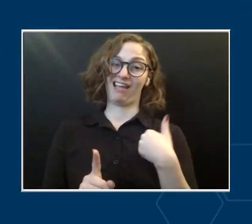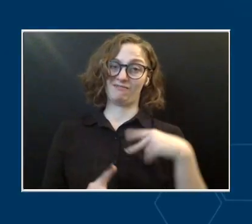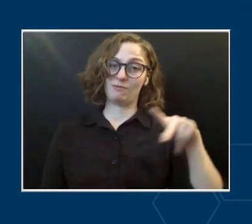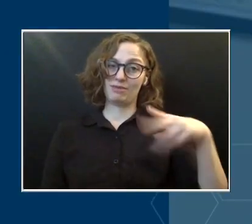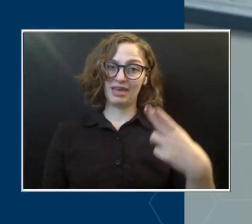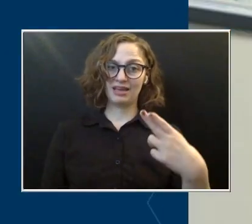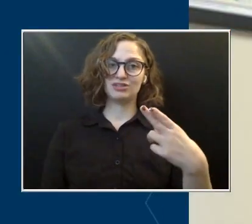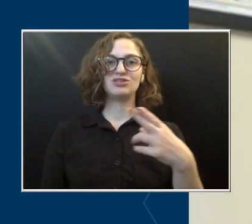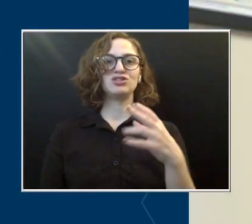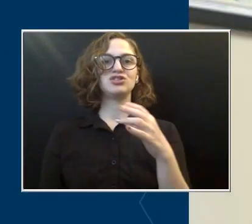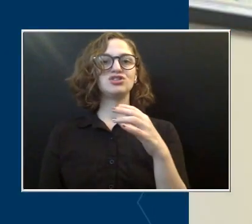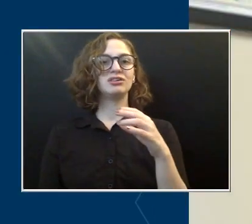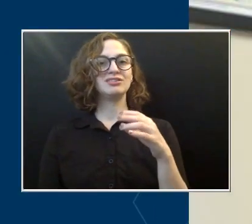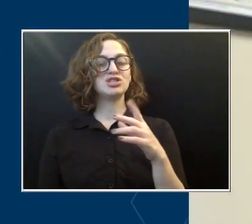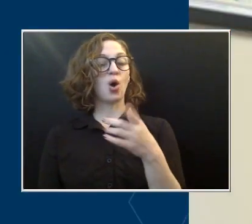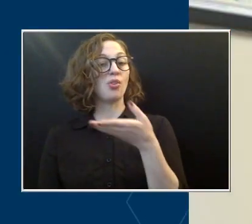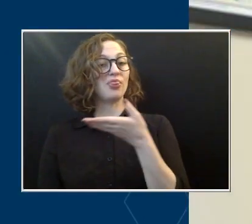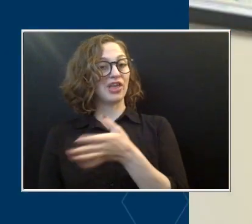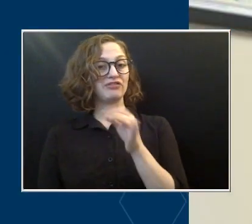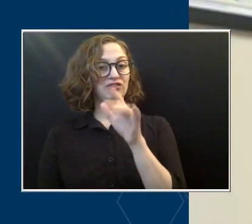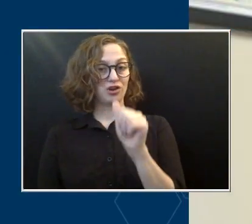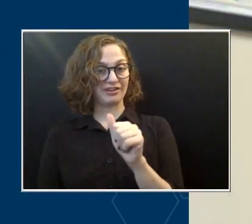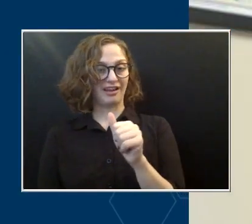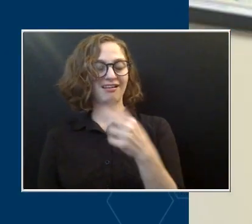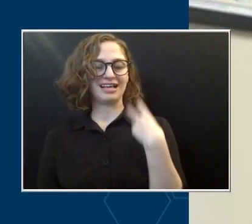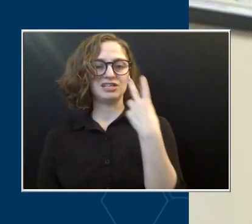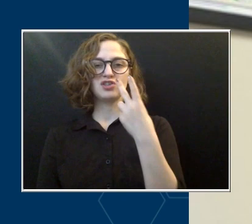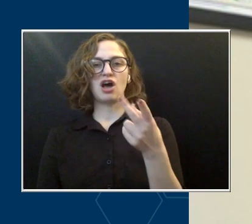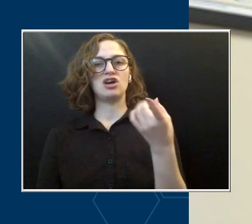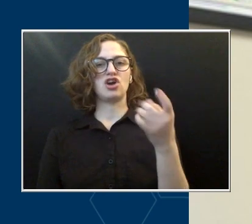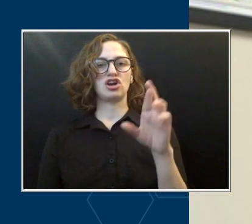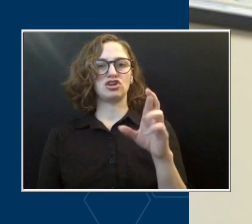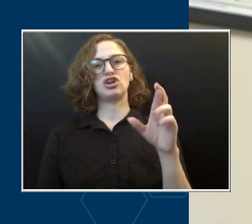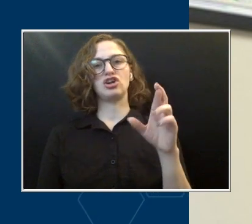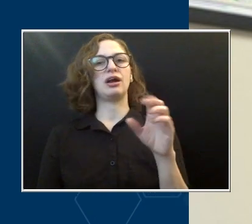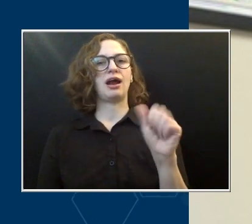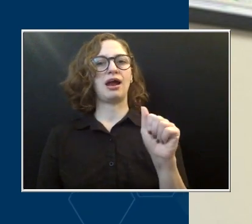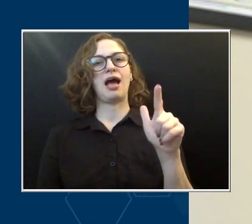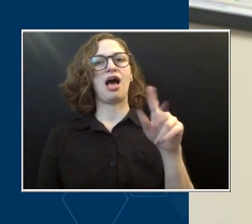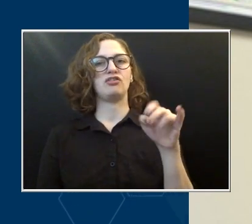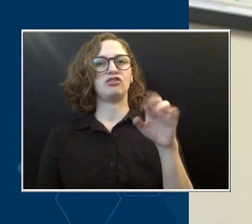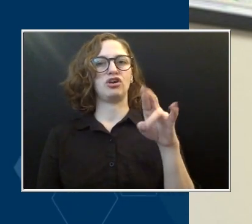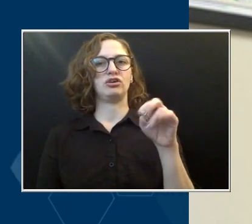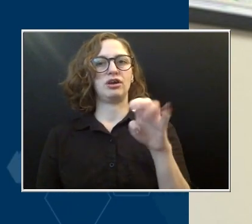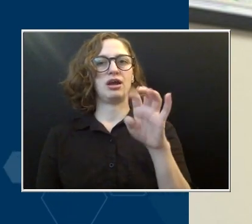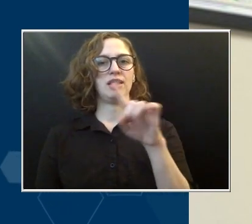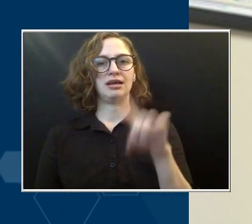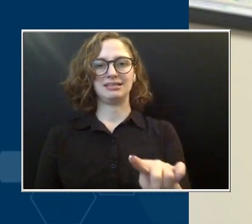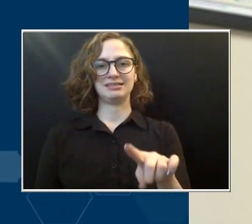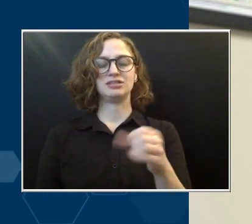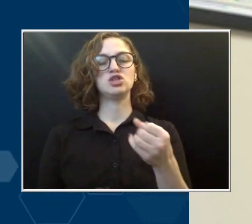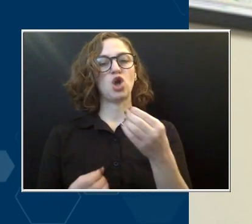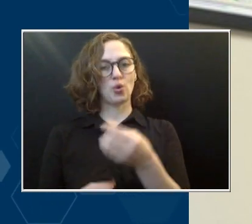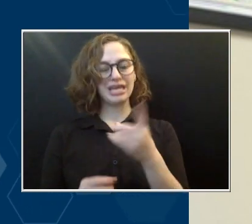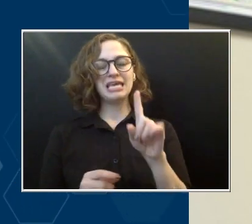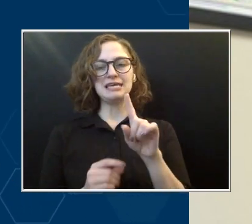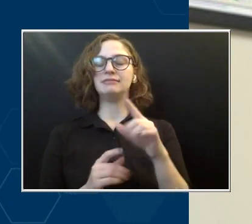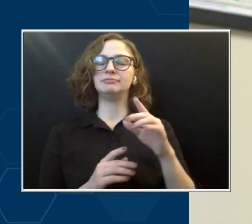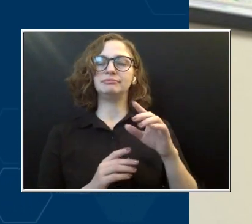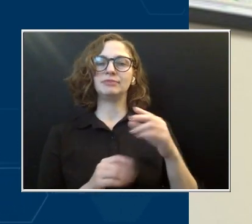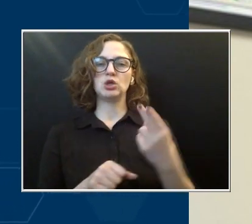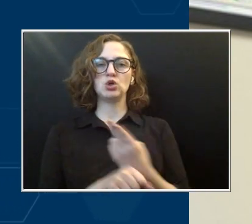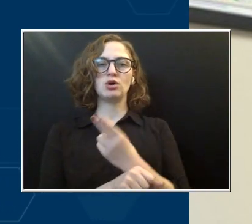in Tampa. And he did a right heart catheterization to fully confirm that I did have significant